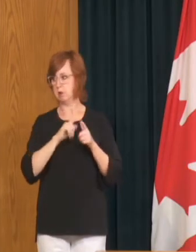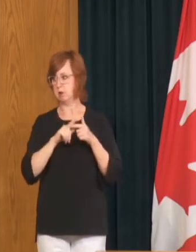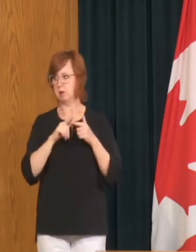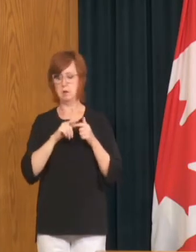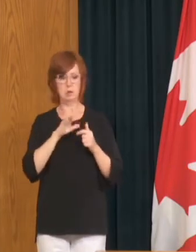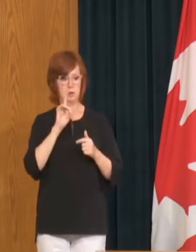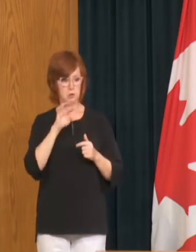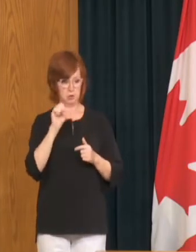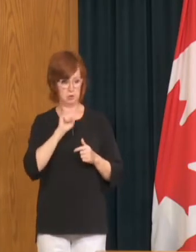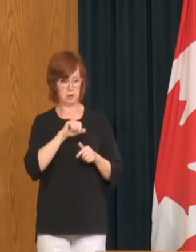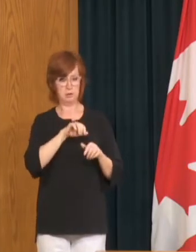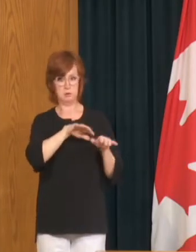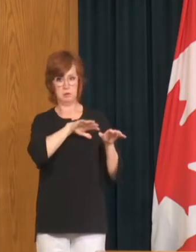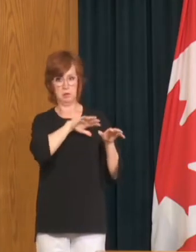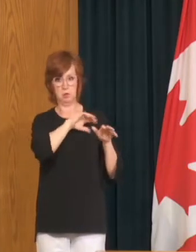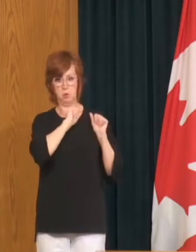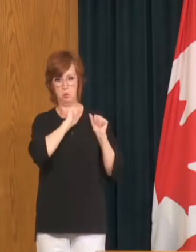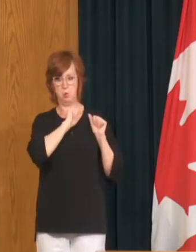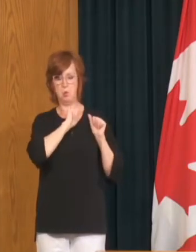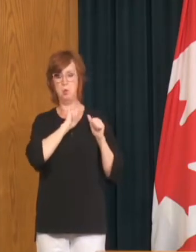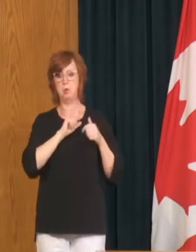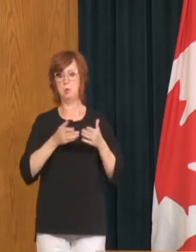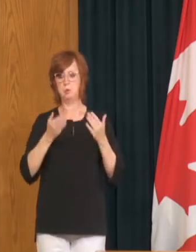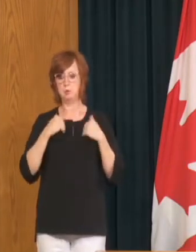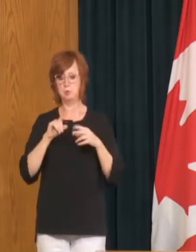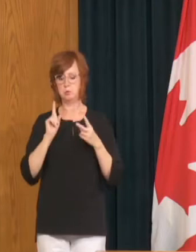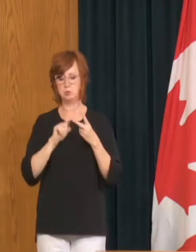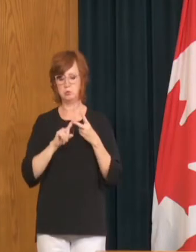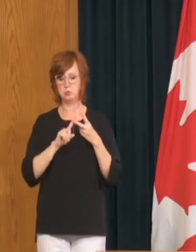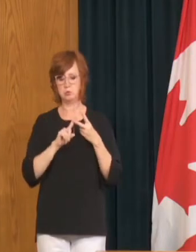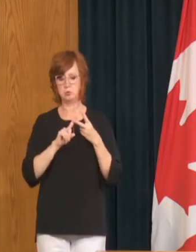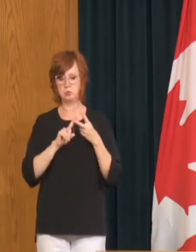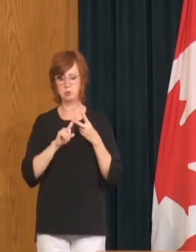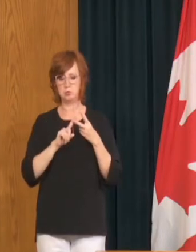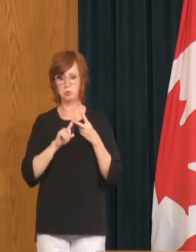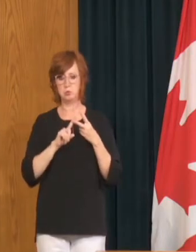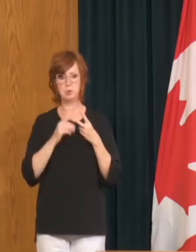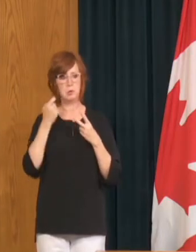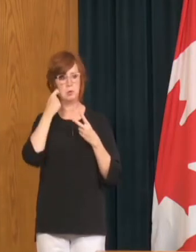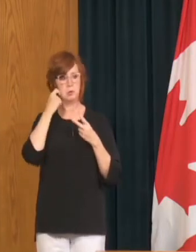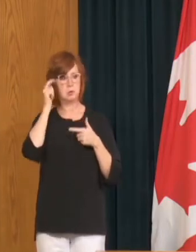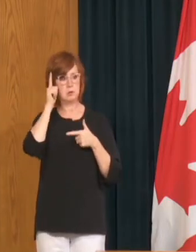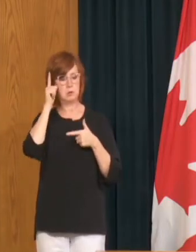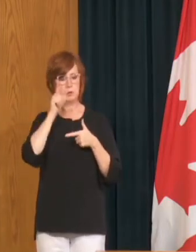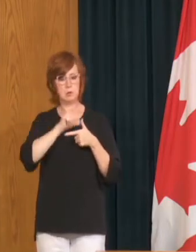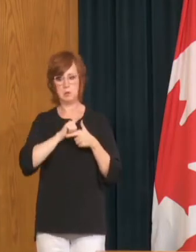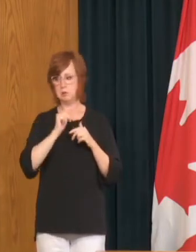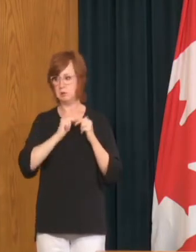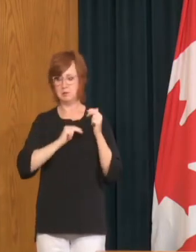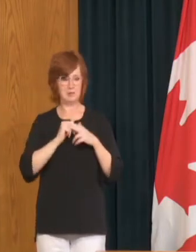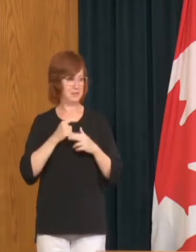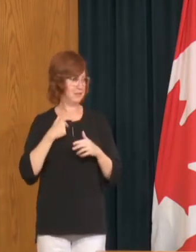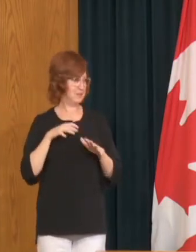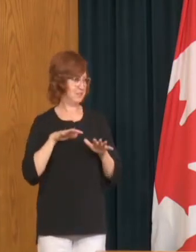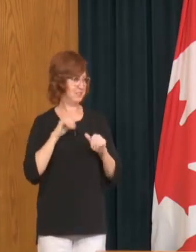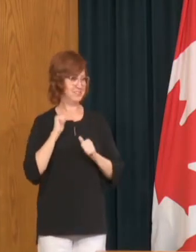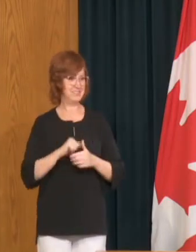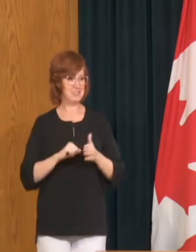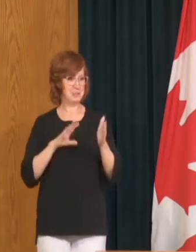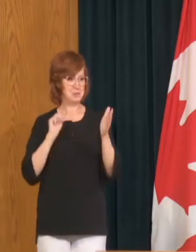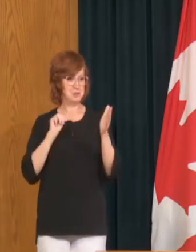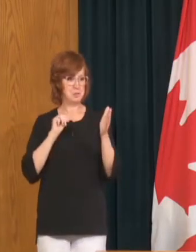we'll let Dr. Shahab go and then we can move into session questions. So we'll start with